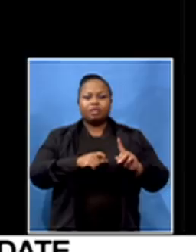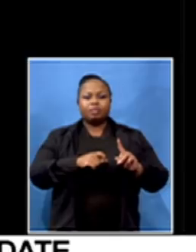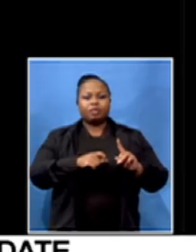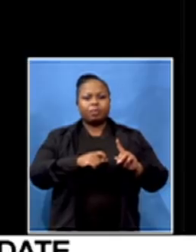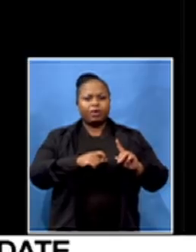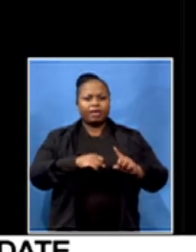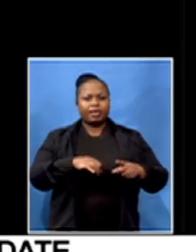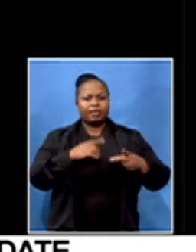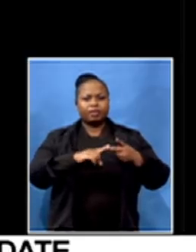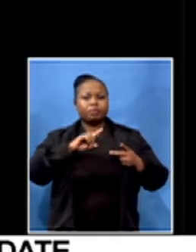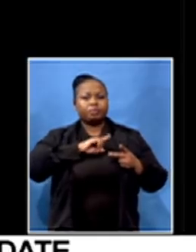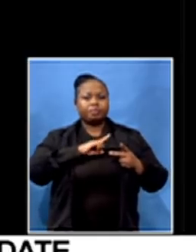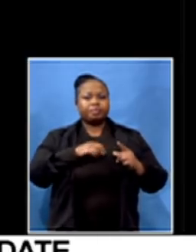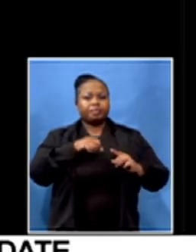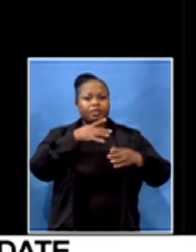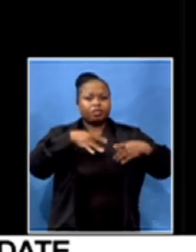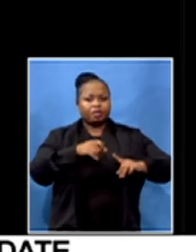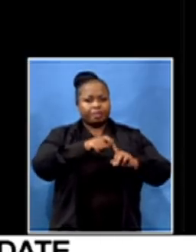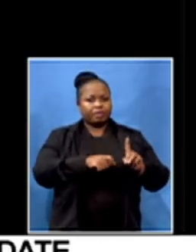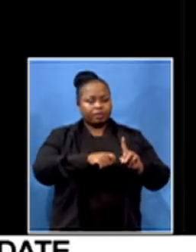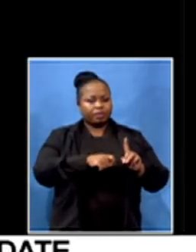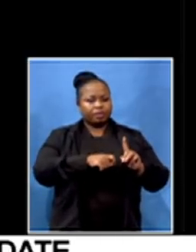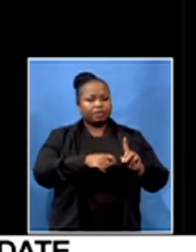the unelected chairperson there,